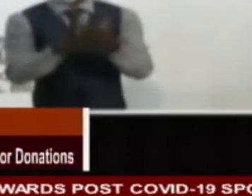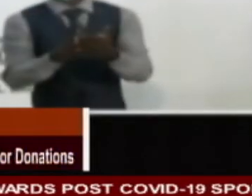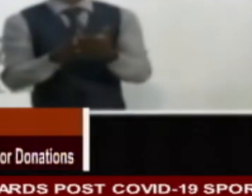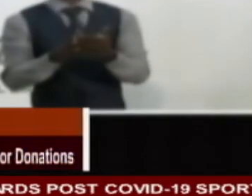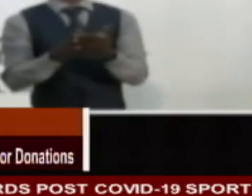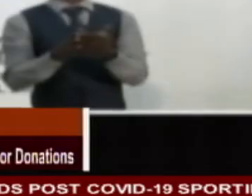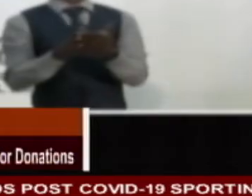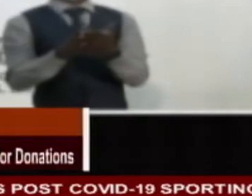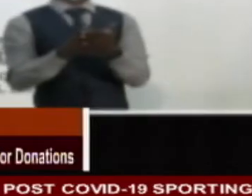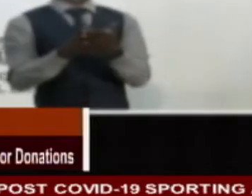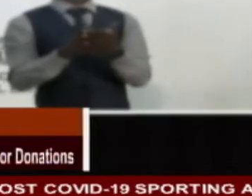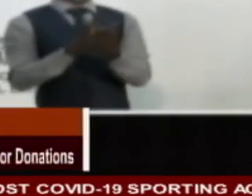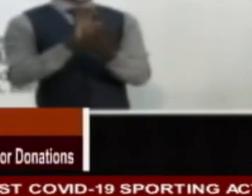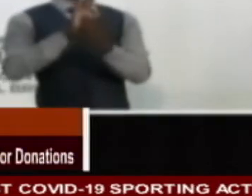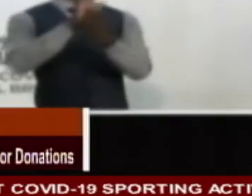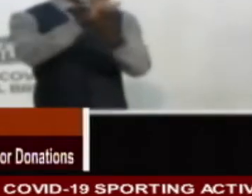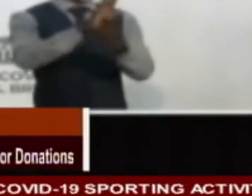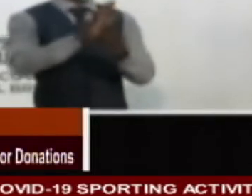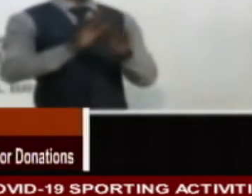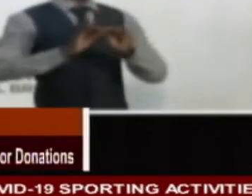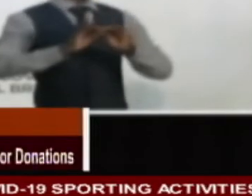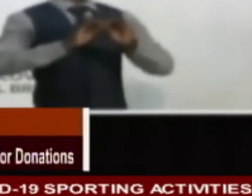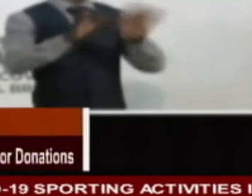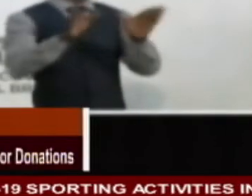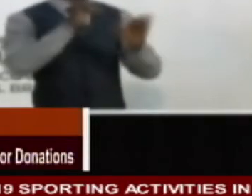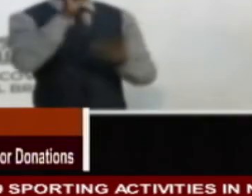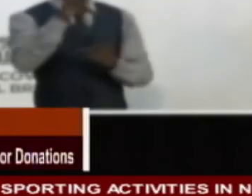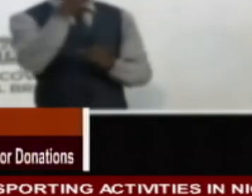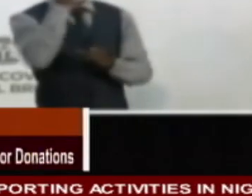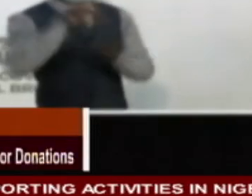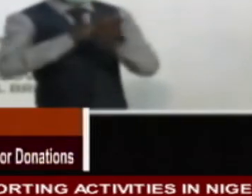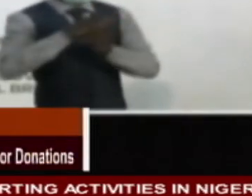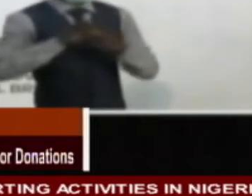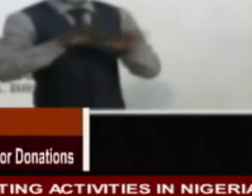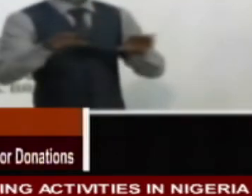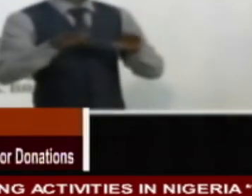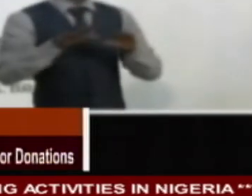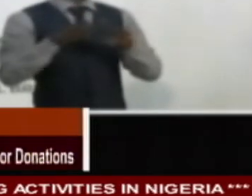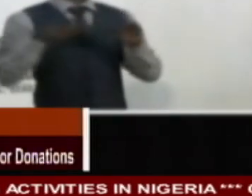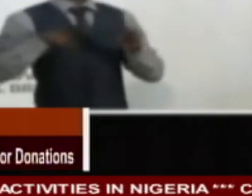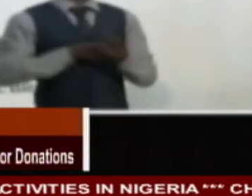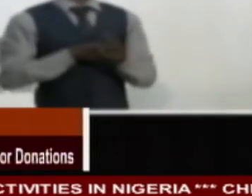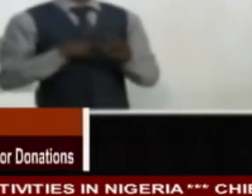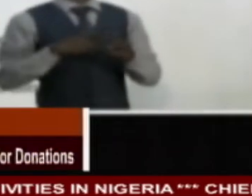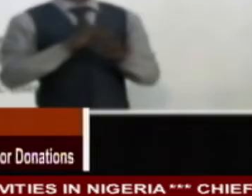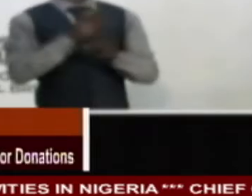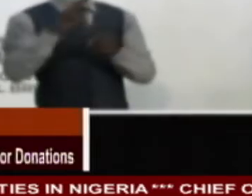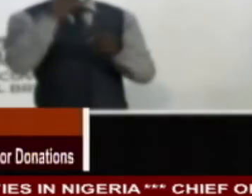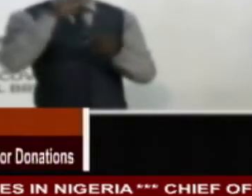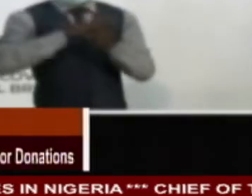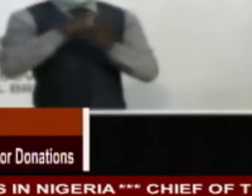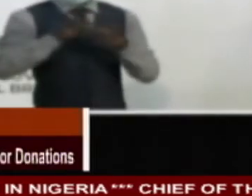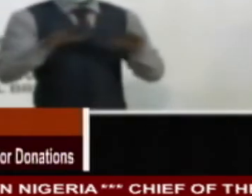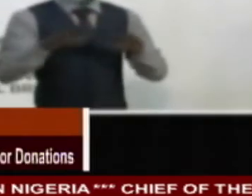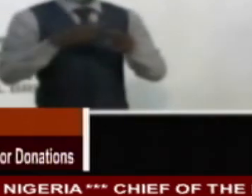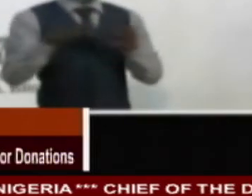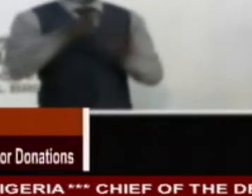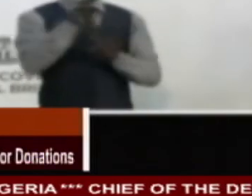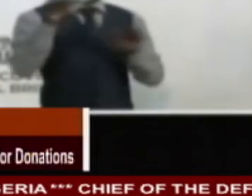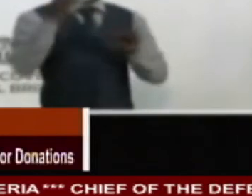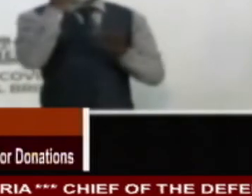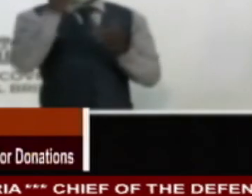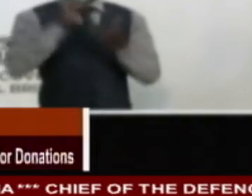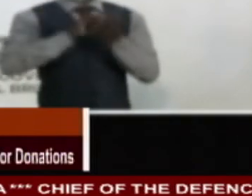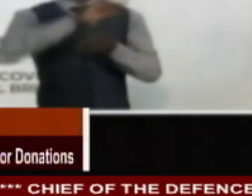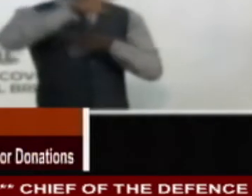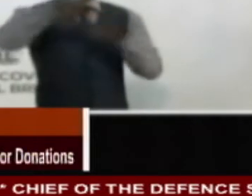an incredible improvement, not only for COVID. Of course, we're implementing this for COVID, but you can imagine that all of this will serve